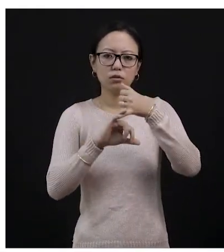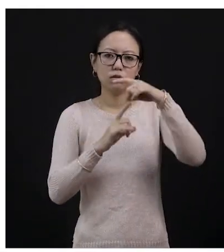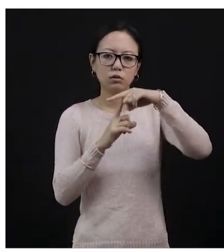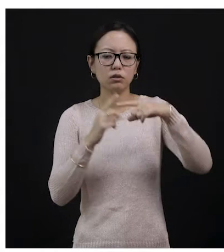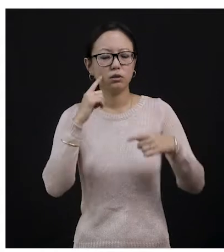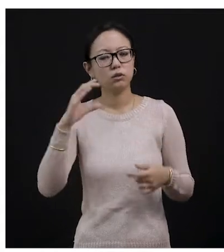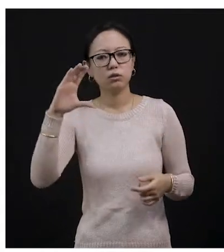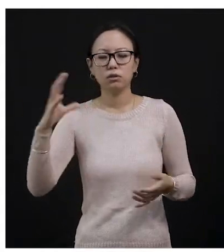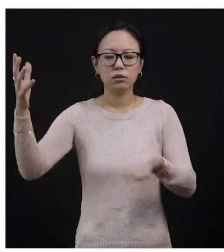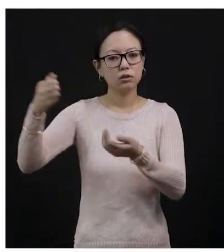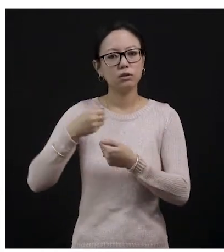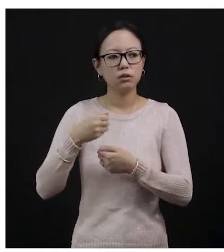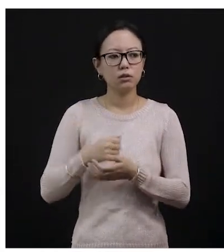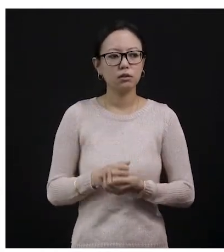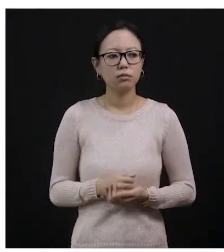and,